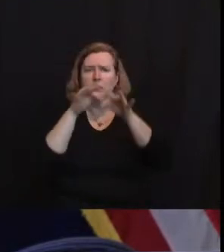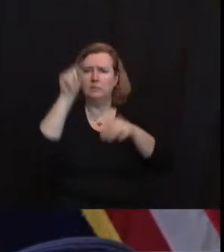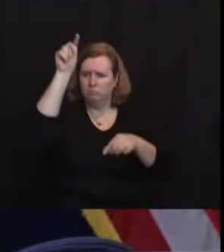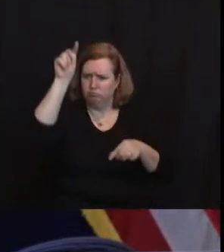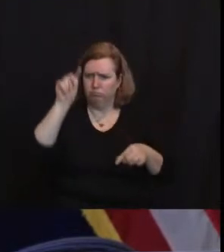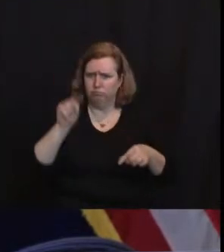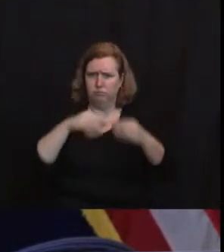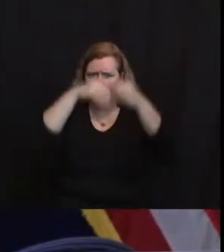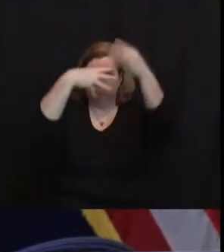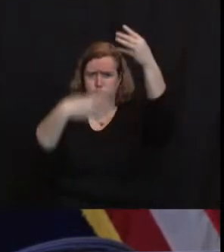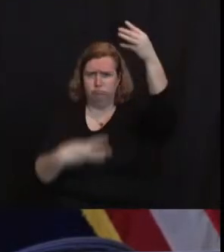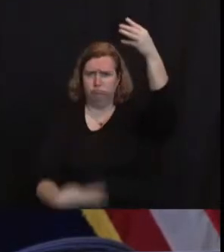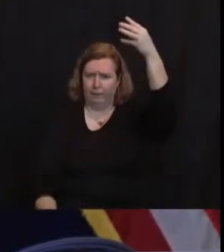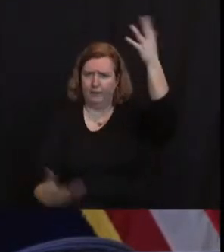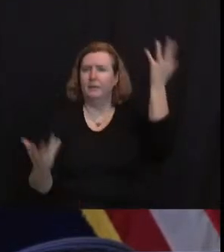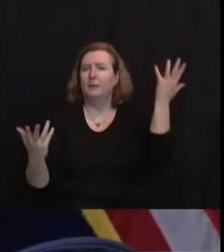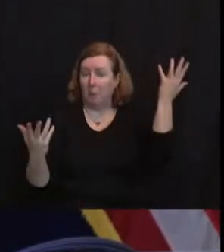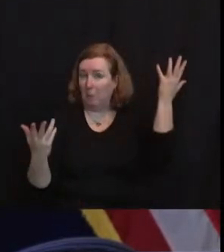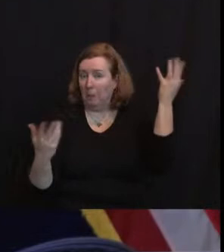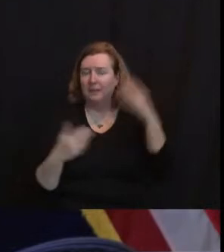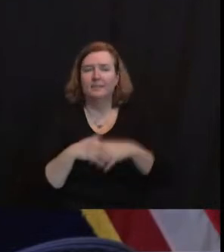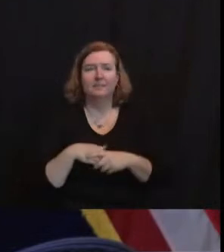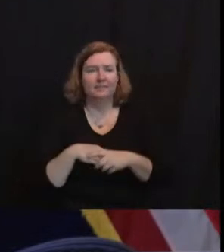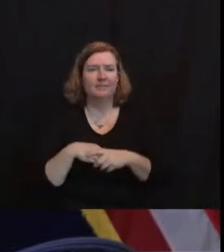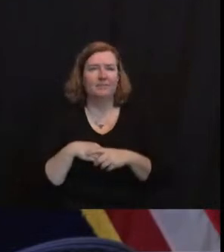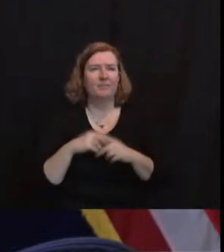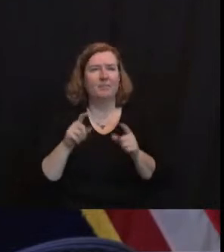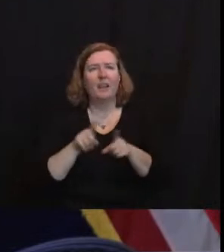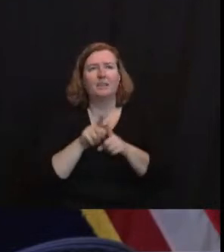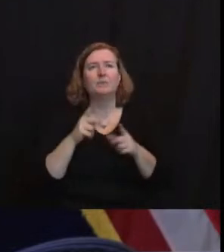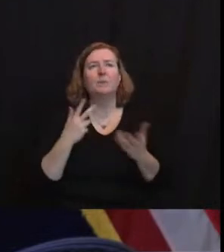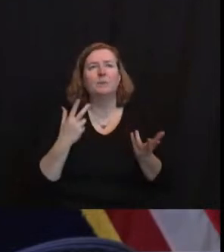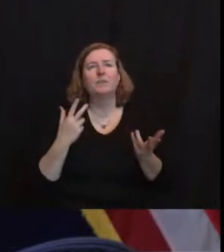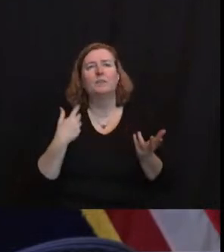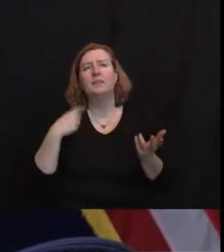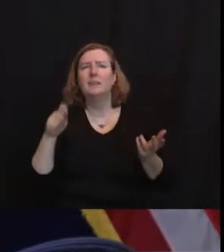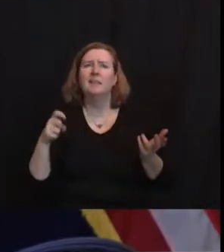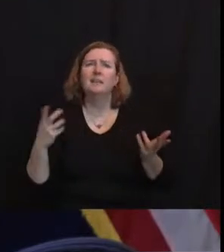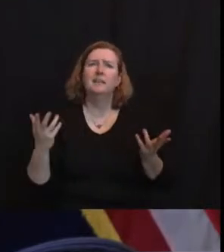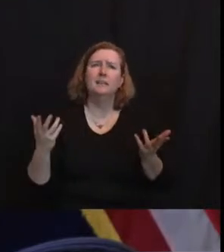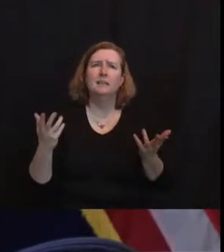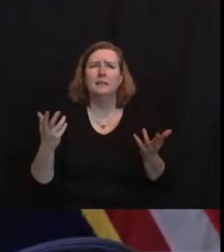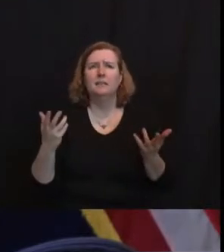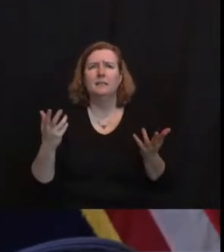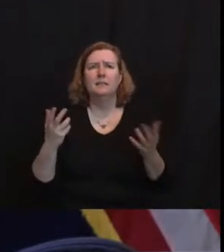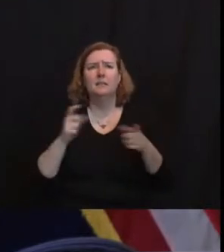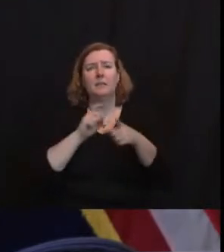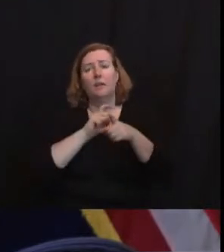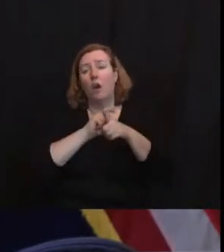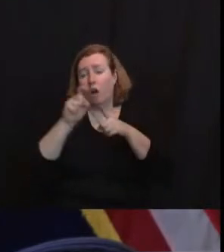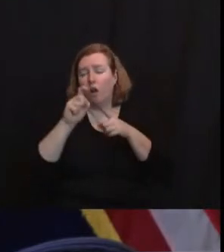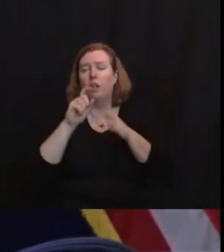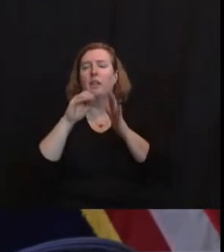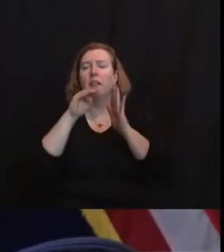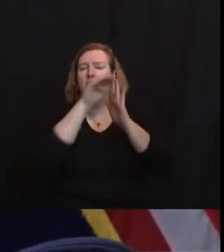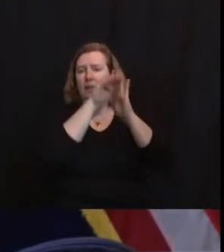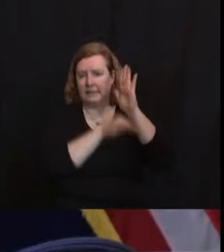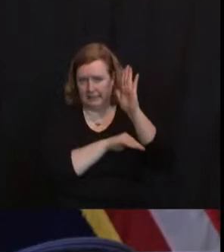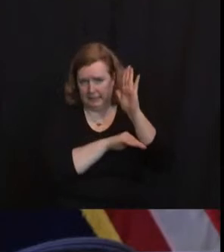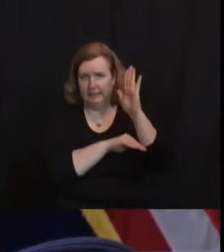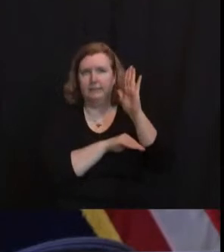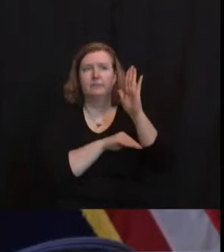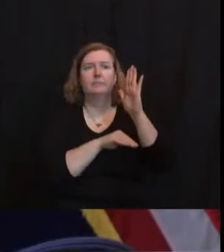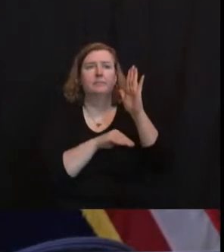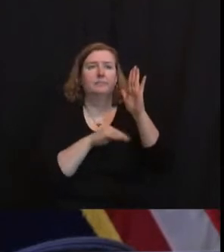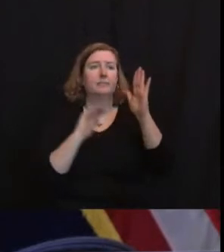phenomenal fashion is getting call lists of names and phone numbers, and our call center members are reaching out to